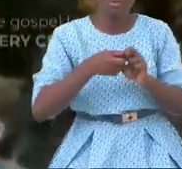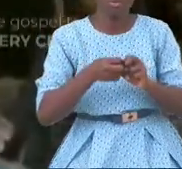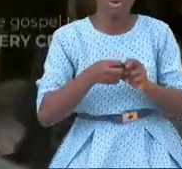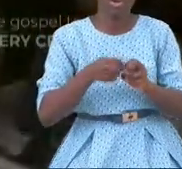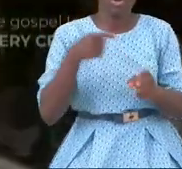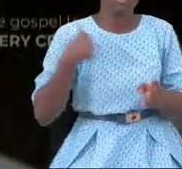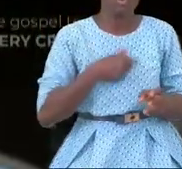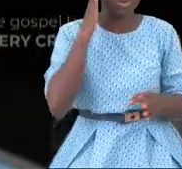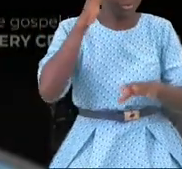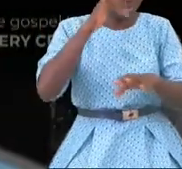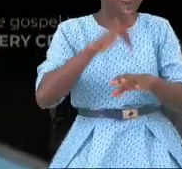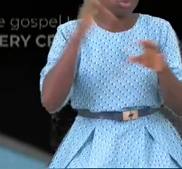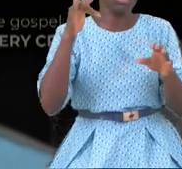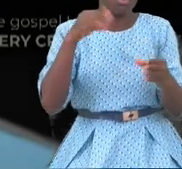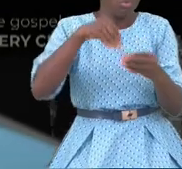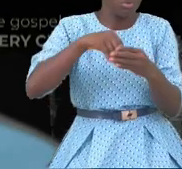sit. Now that day I touch,